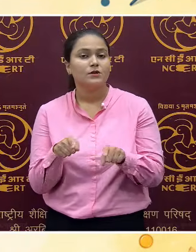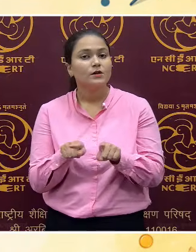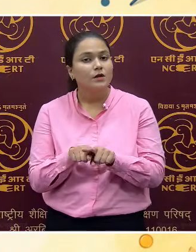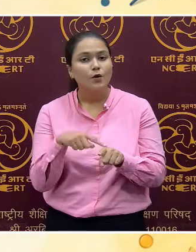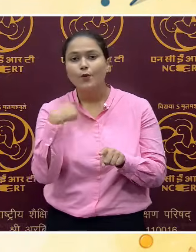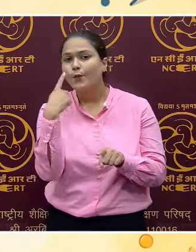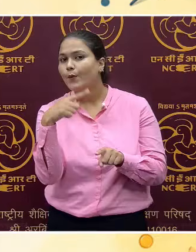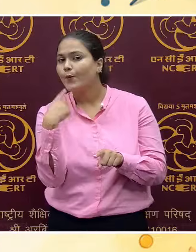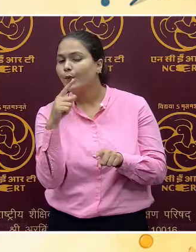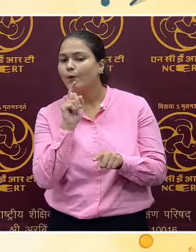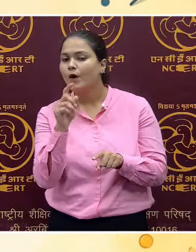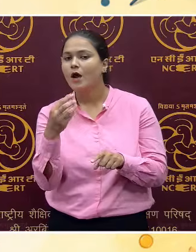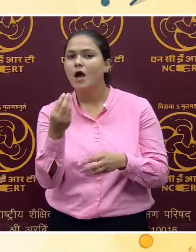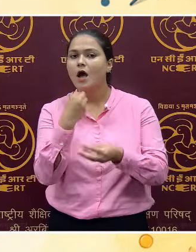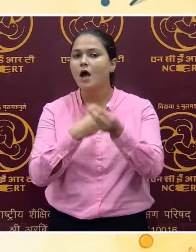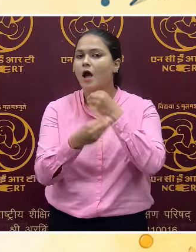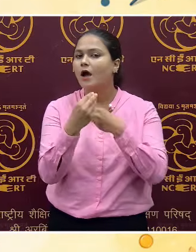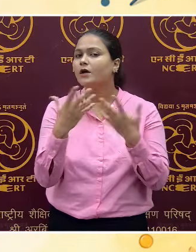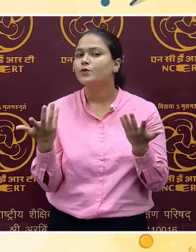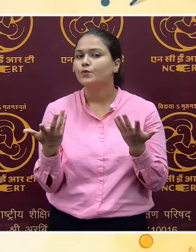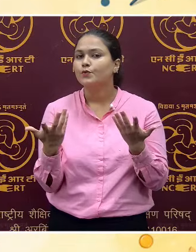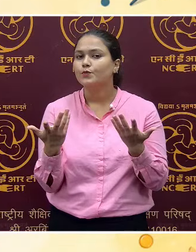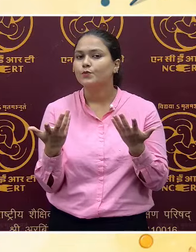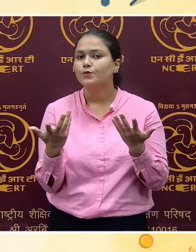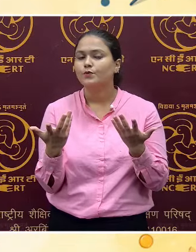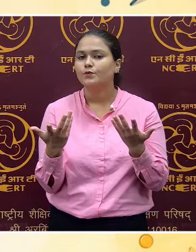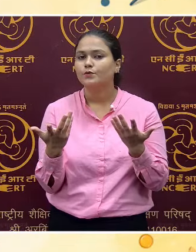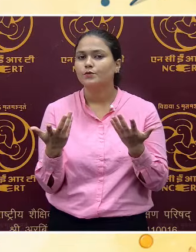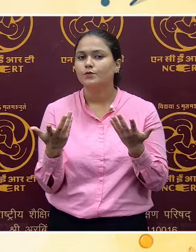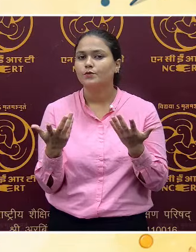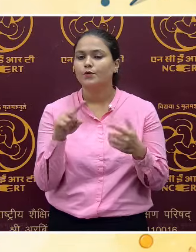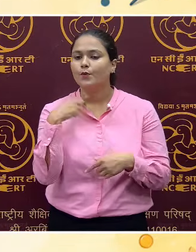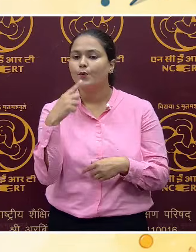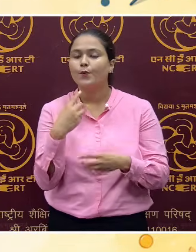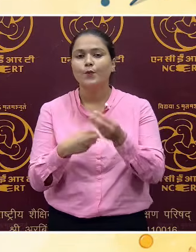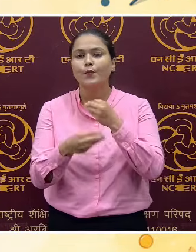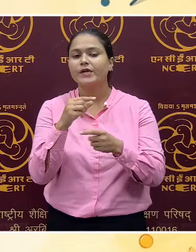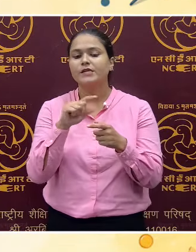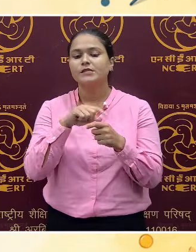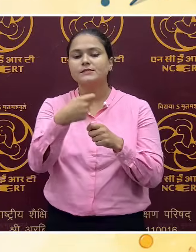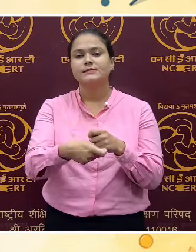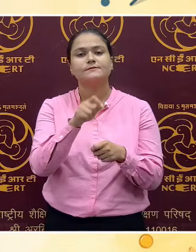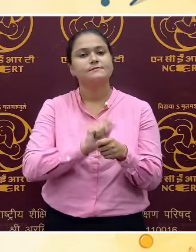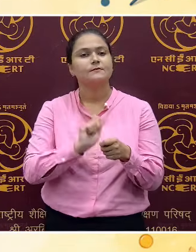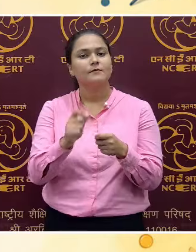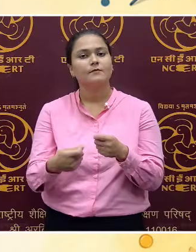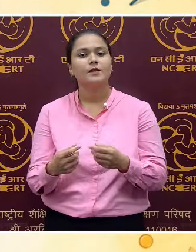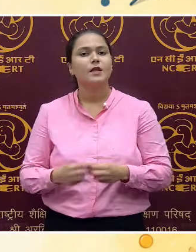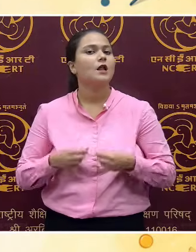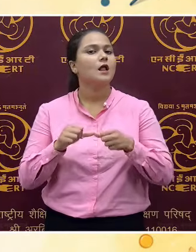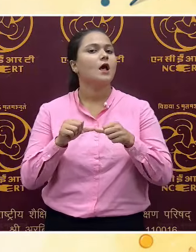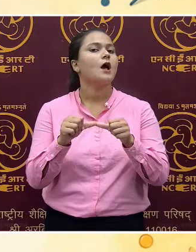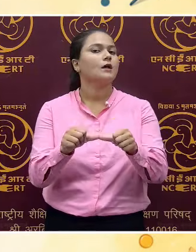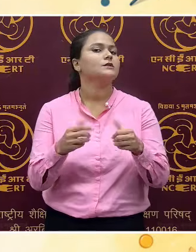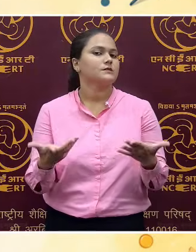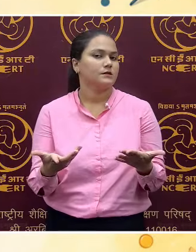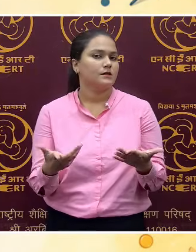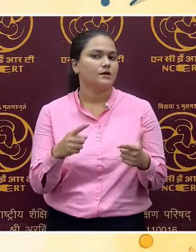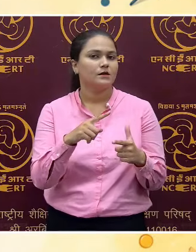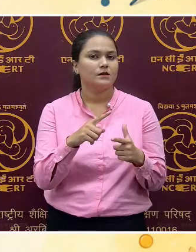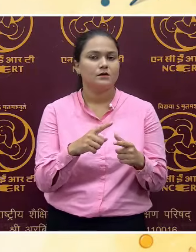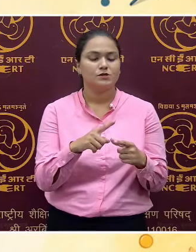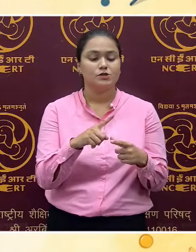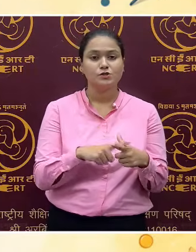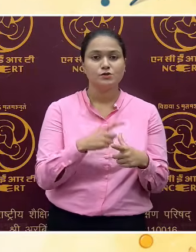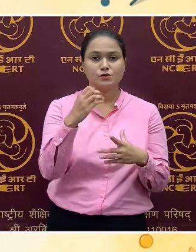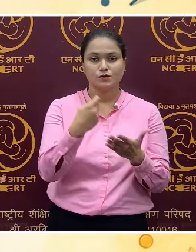who, banana was eaten by who, answer is George. George is coming at the end of the sentence, so it's in passive